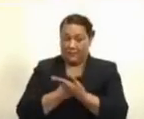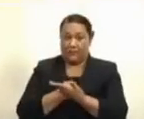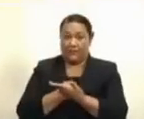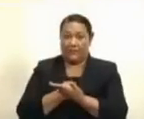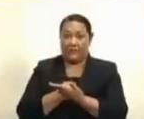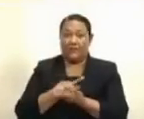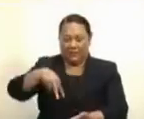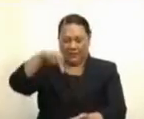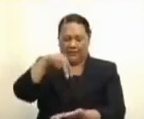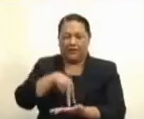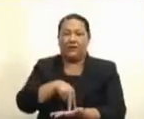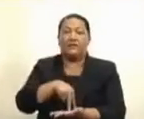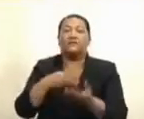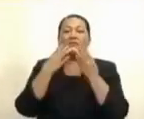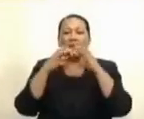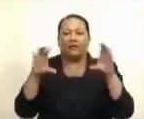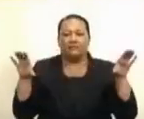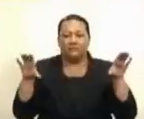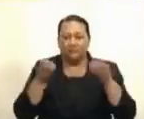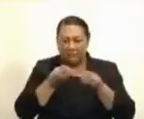to confess